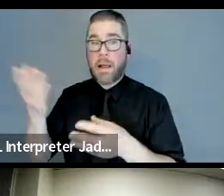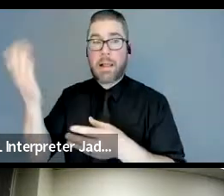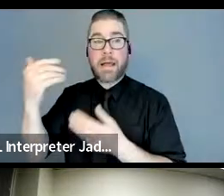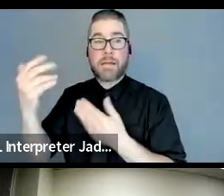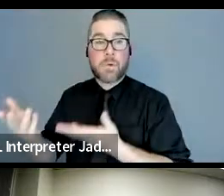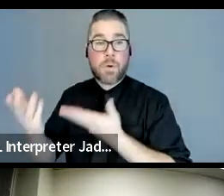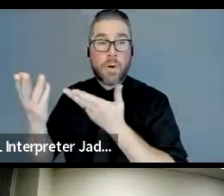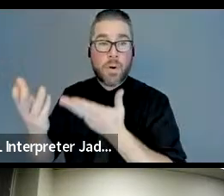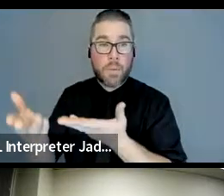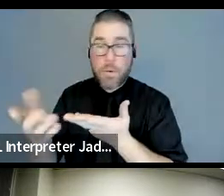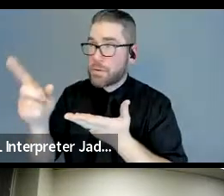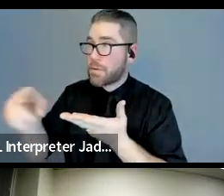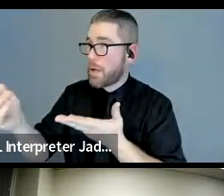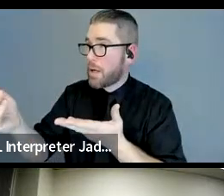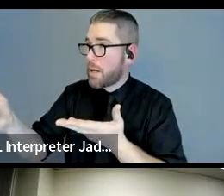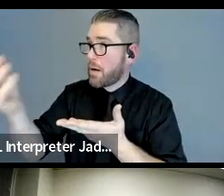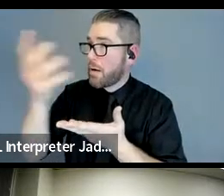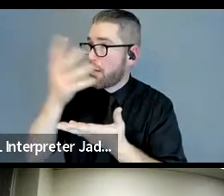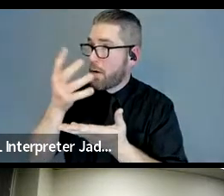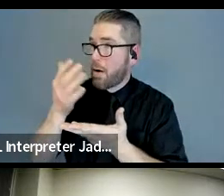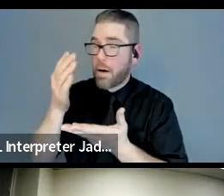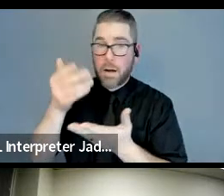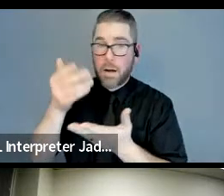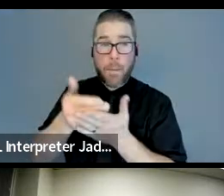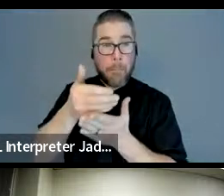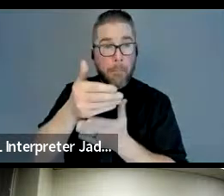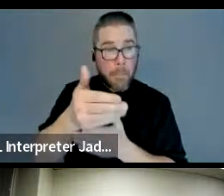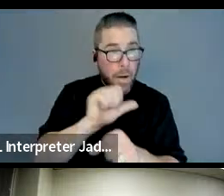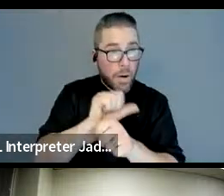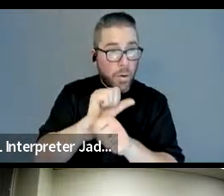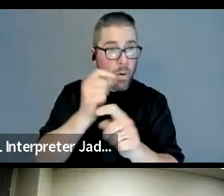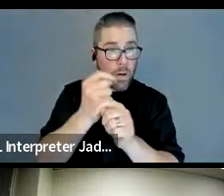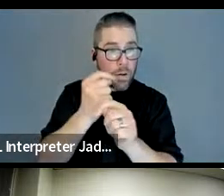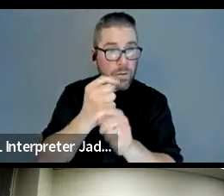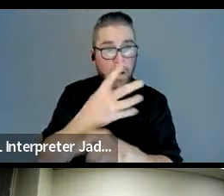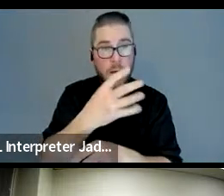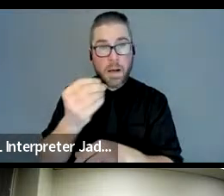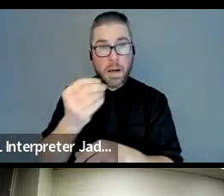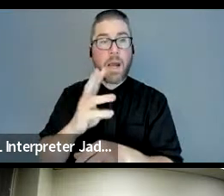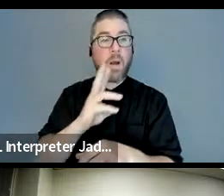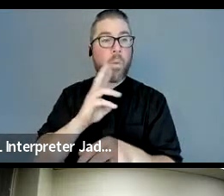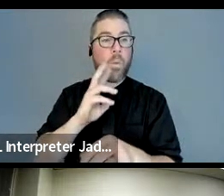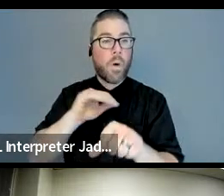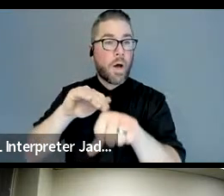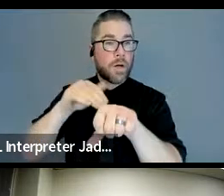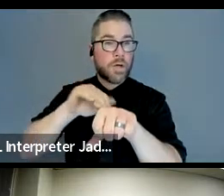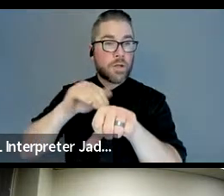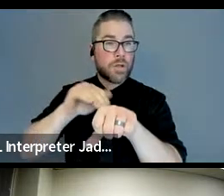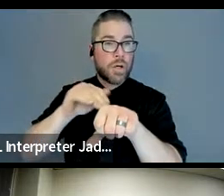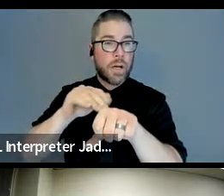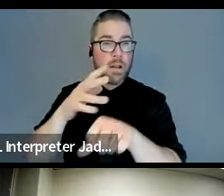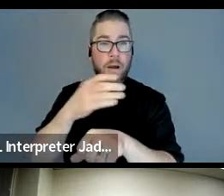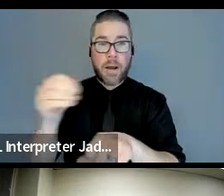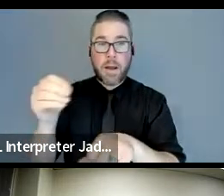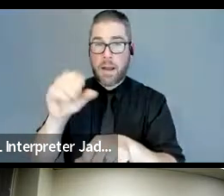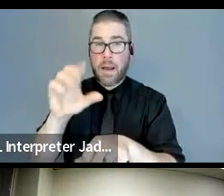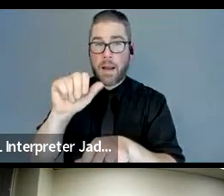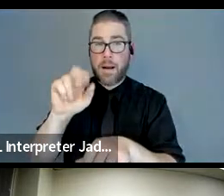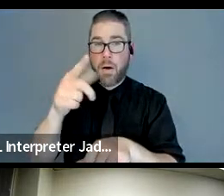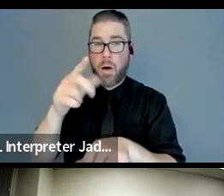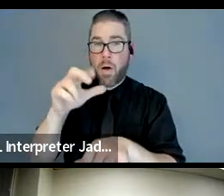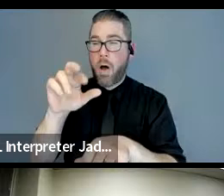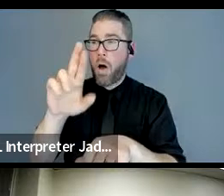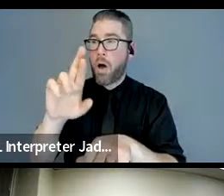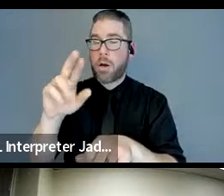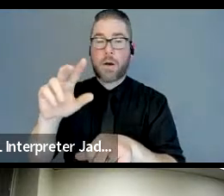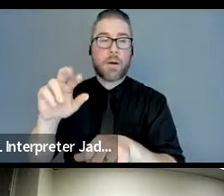truck and a water trailer and a auger were deemed ineligible. So